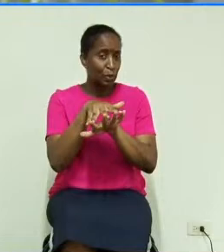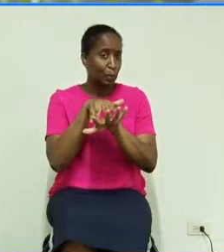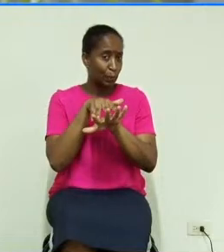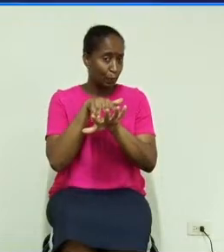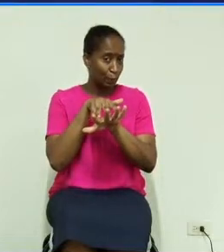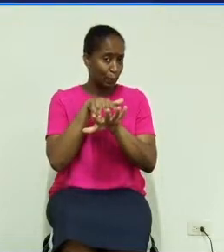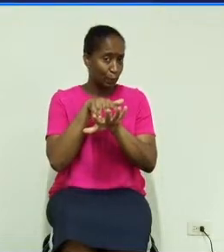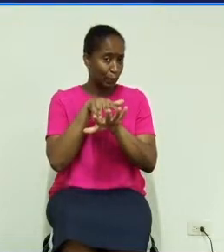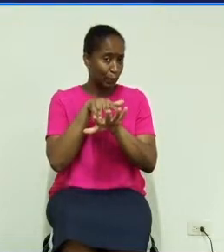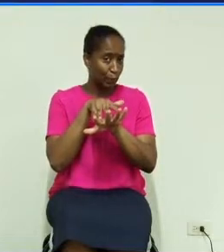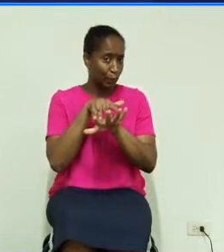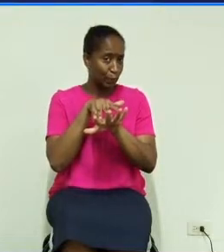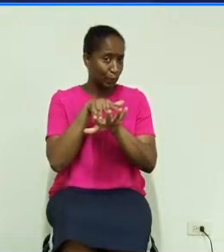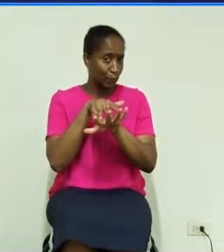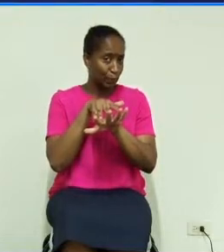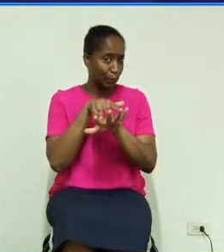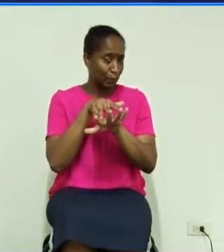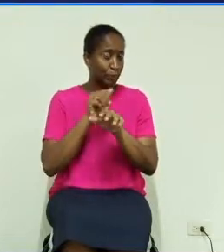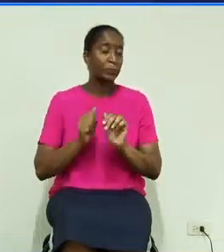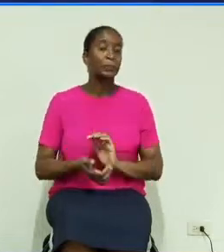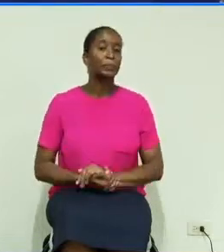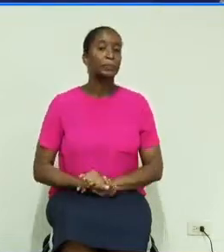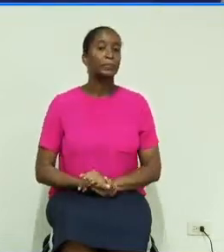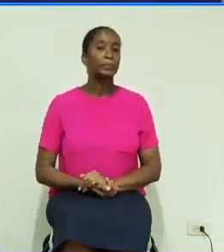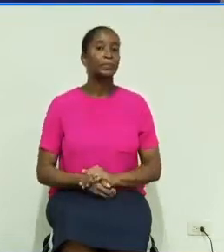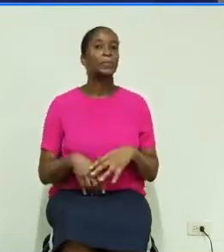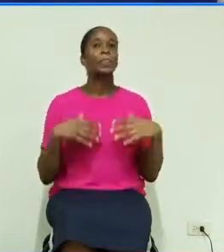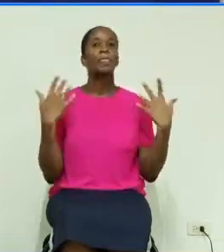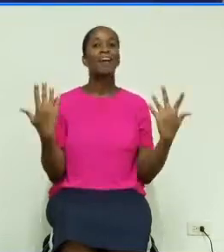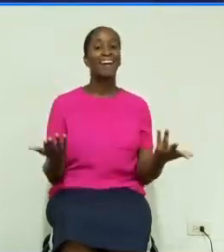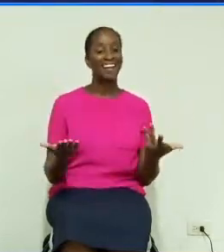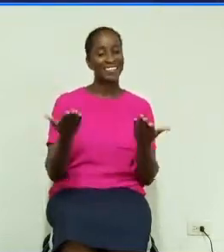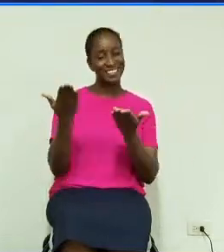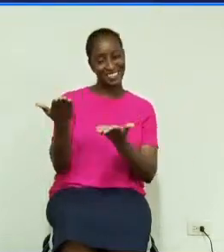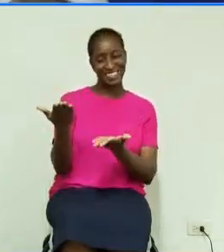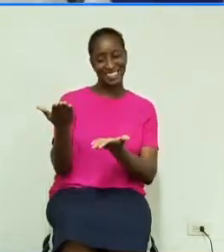very slow when you were telling us about your admiration for Dr. Springer. So